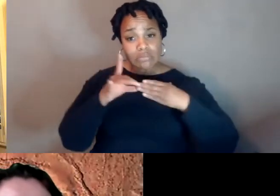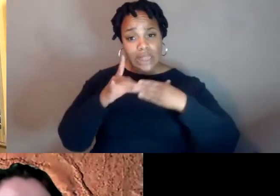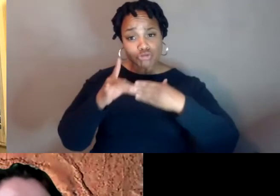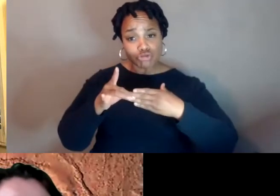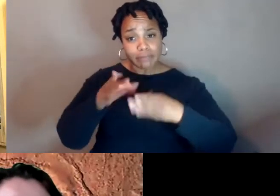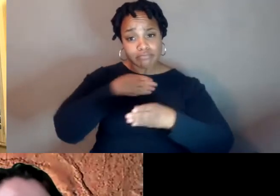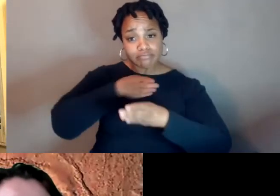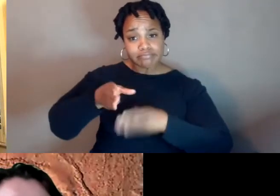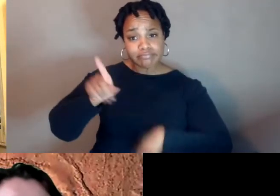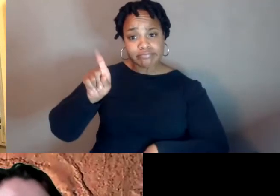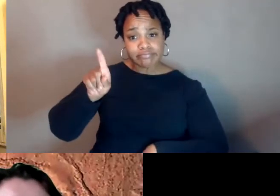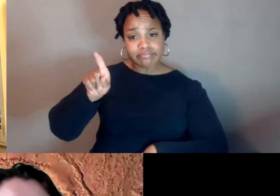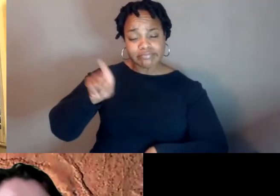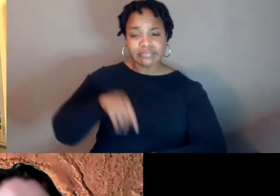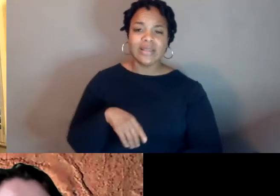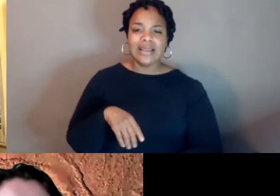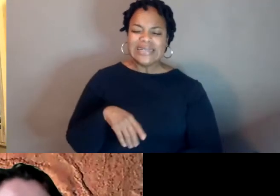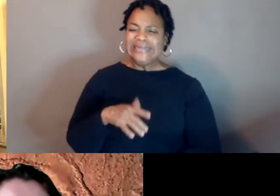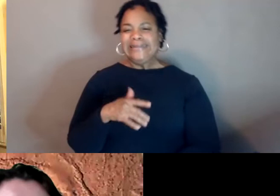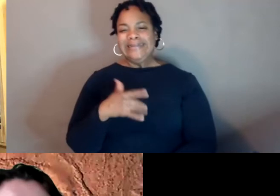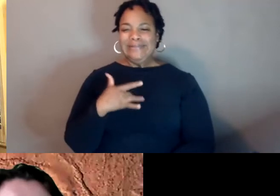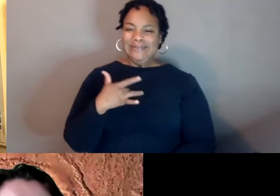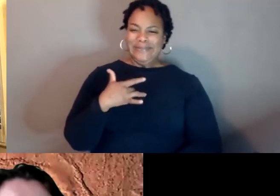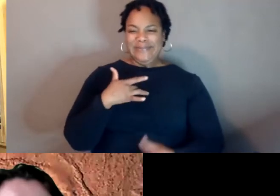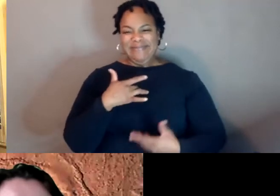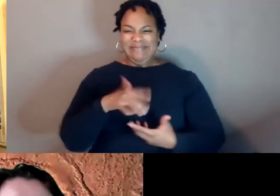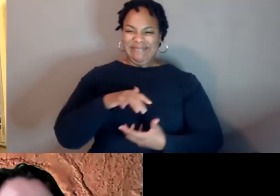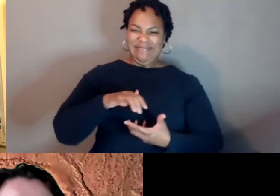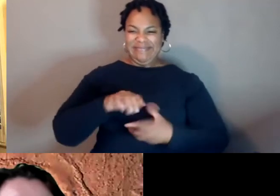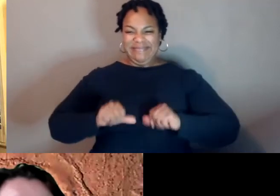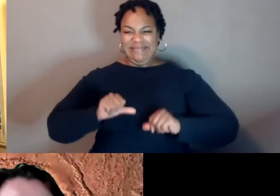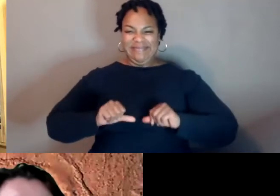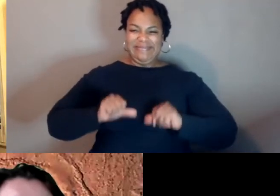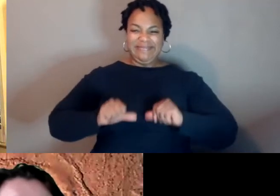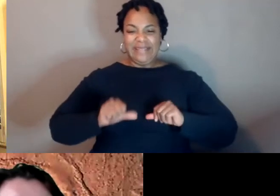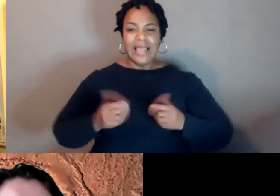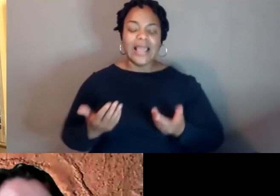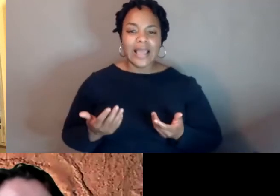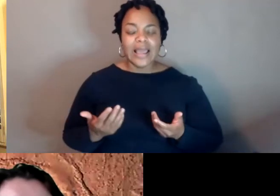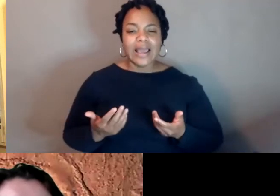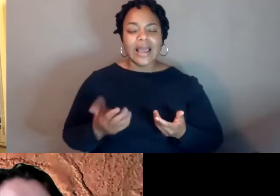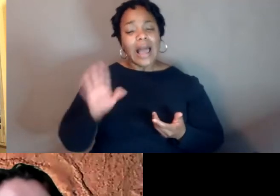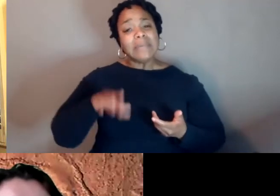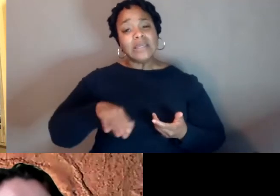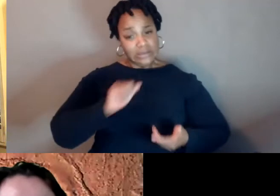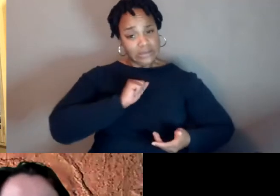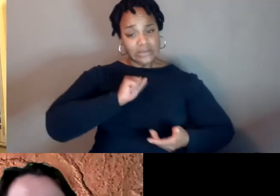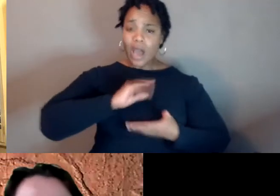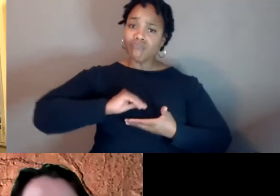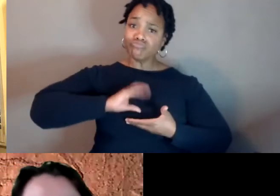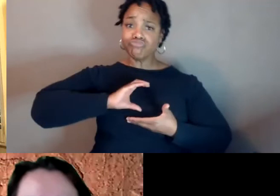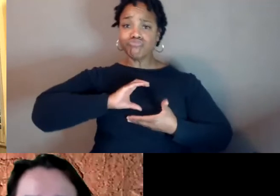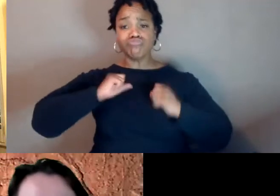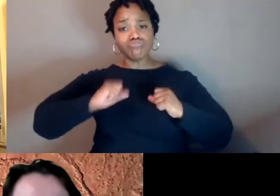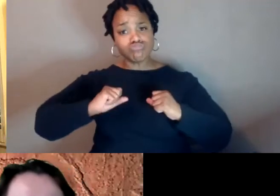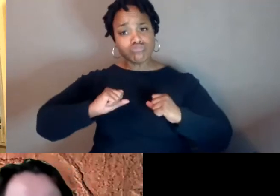You know, I have mixed emotions. I think you've got to have some level of self-confidence, which